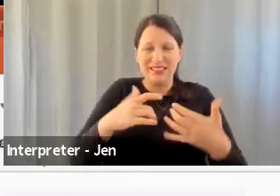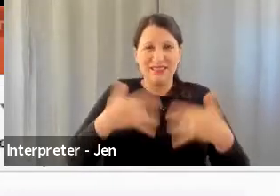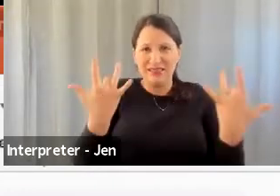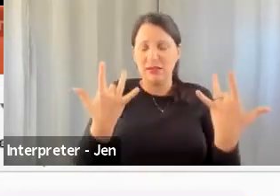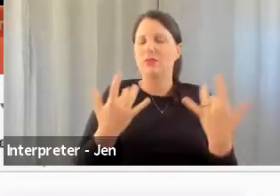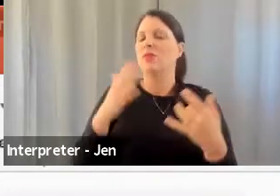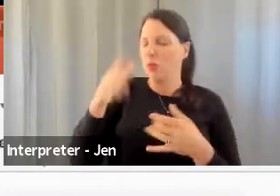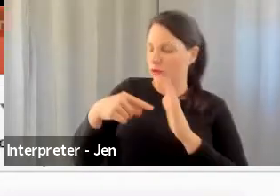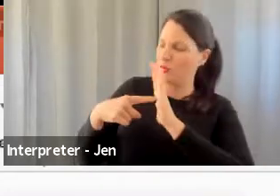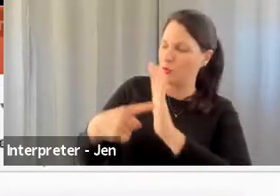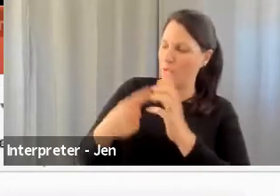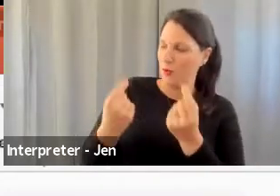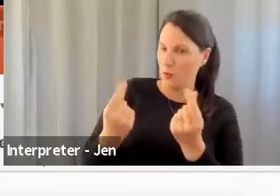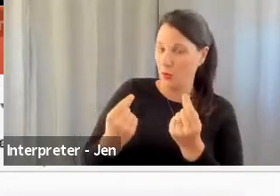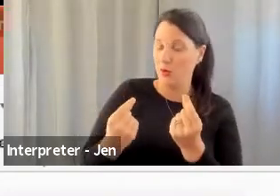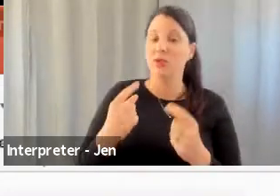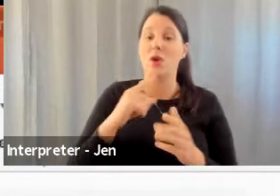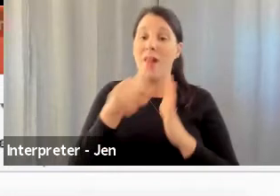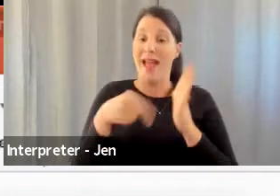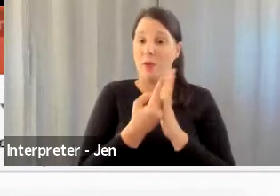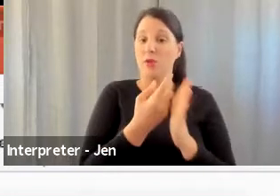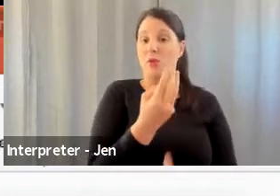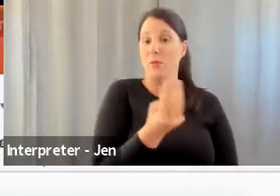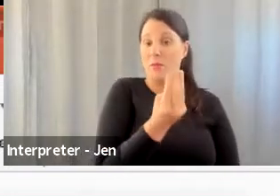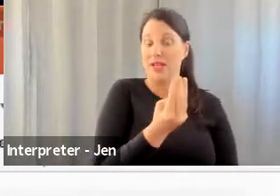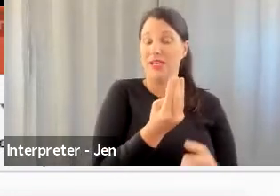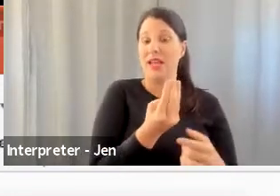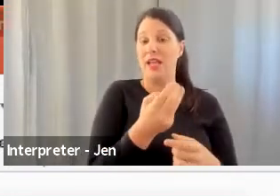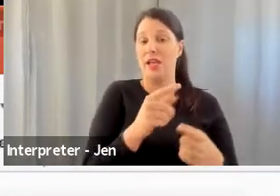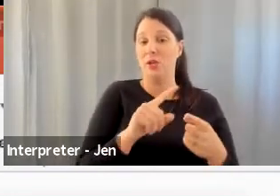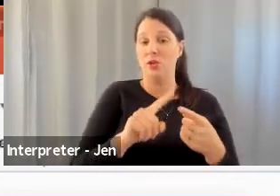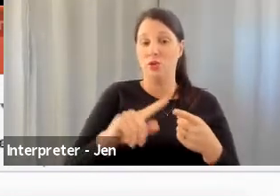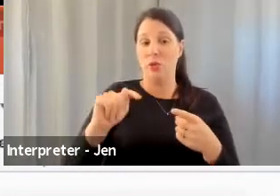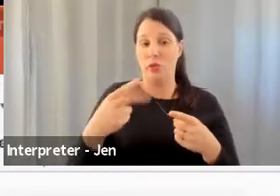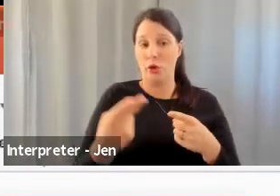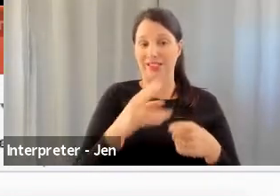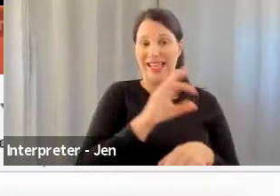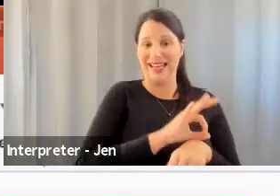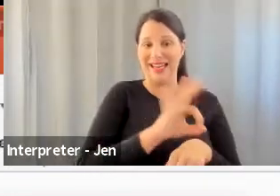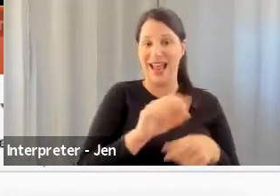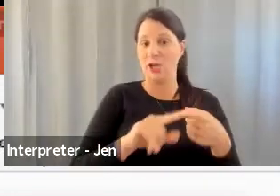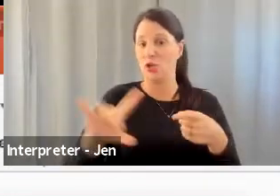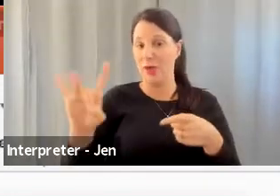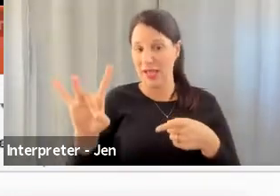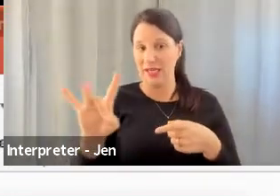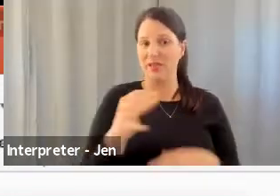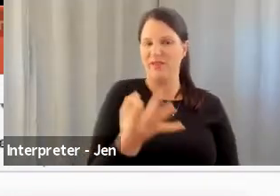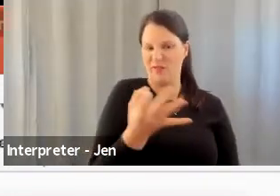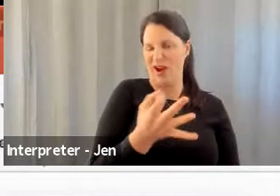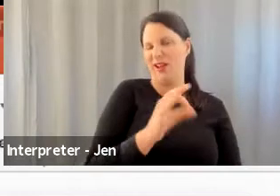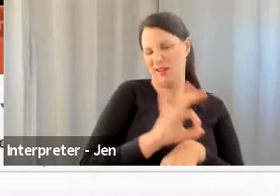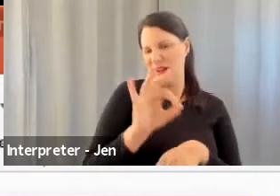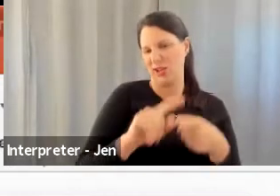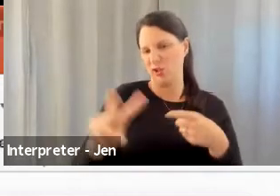it's going to be over Zoom. It's going to be Monday through Thursday from 9 a.m. to 8 p.m. and Friday from 9 a.m. to 2 p.m. Again, all you're going to